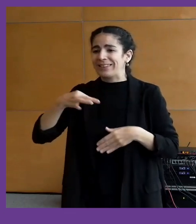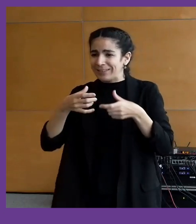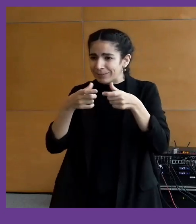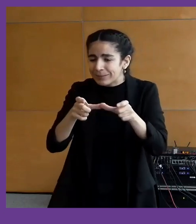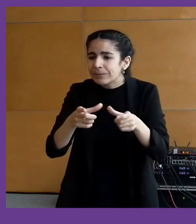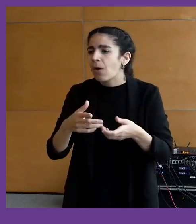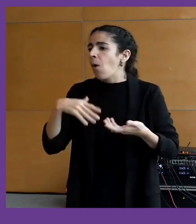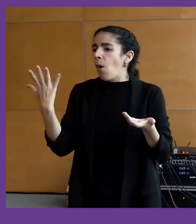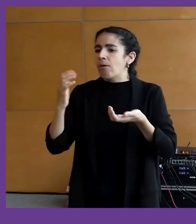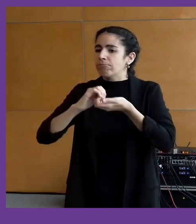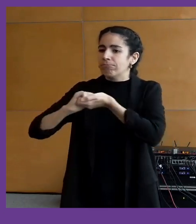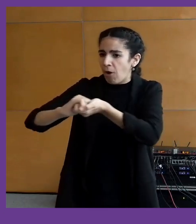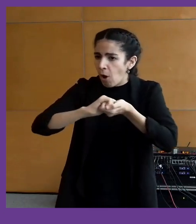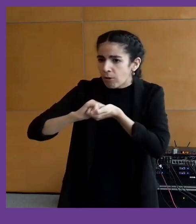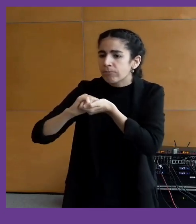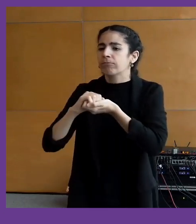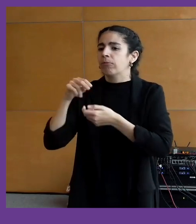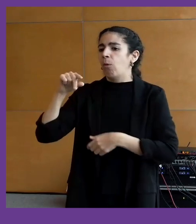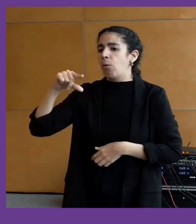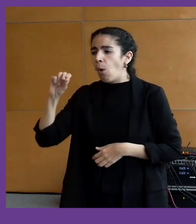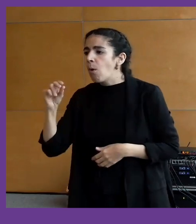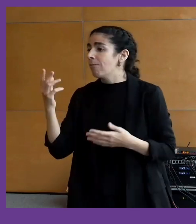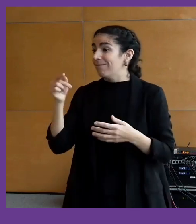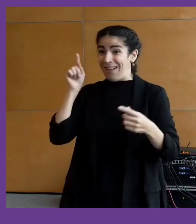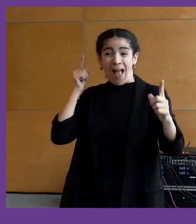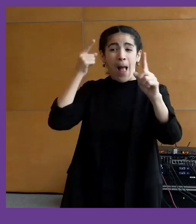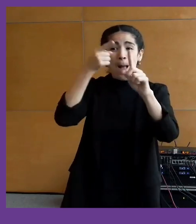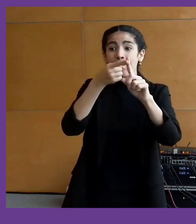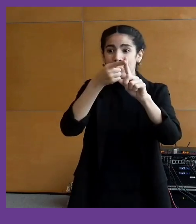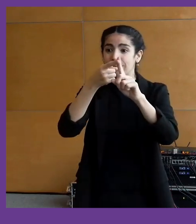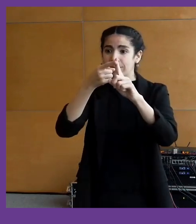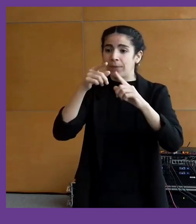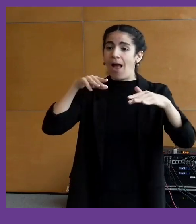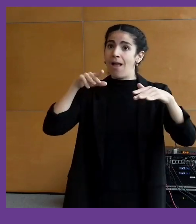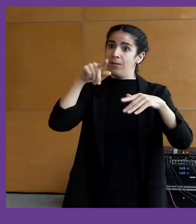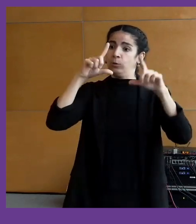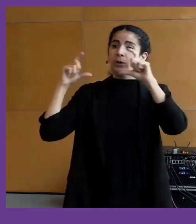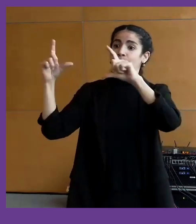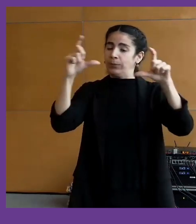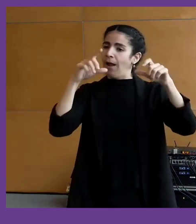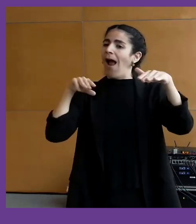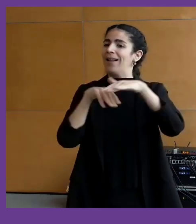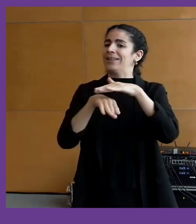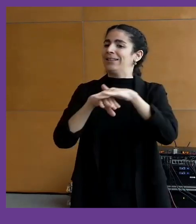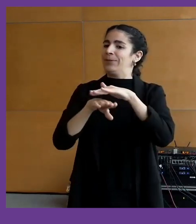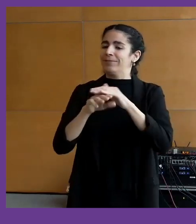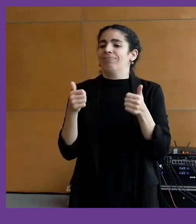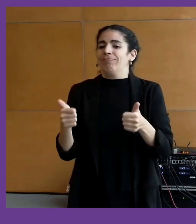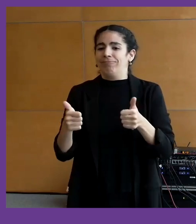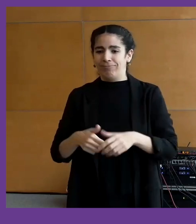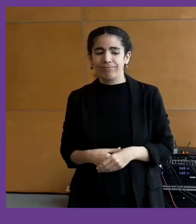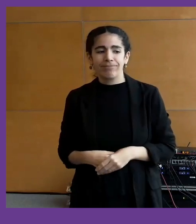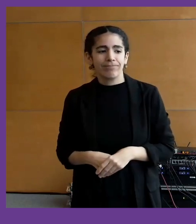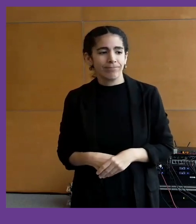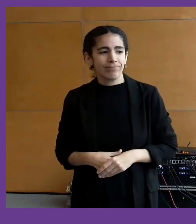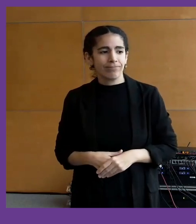friends, I have the honor of being ambassador of my home country, Uzbekistan, for many years in Brussels, and